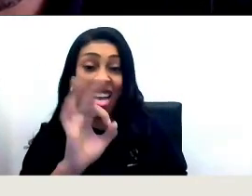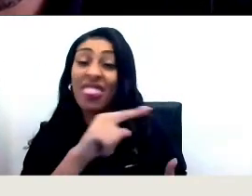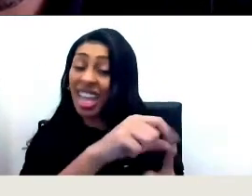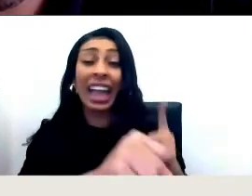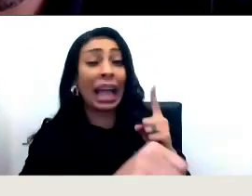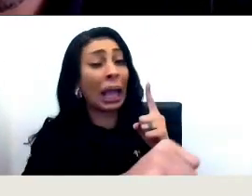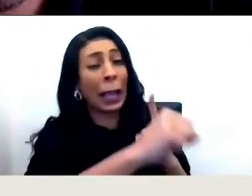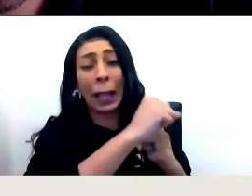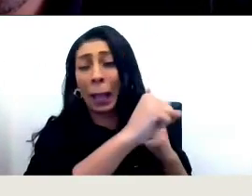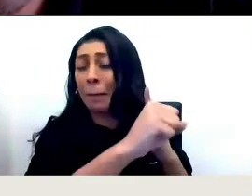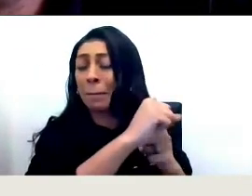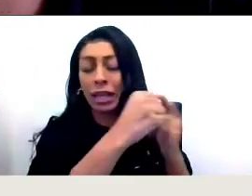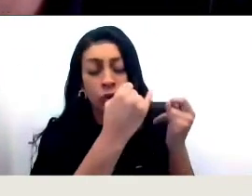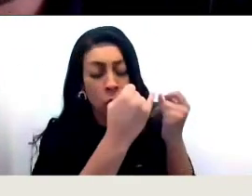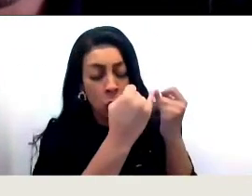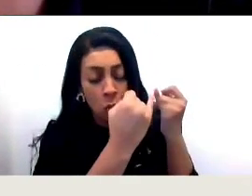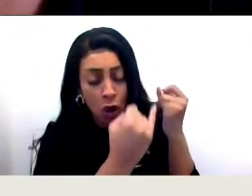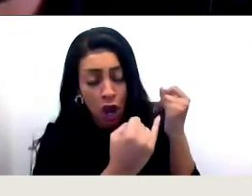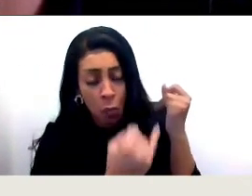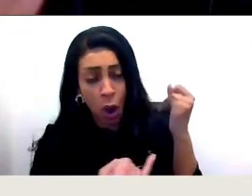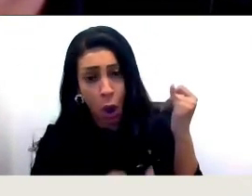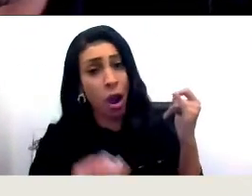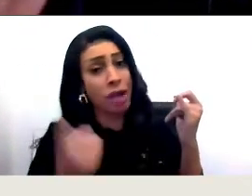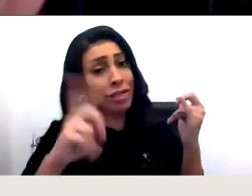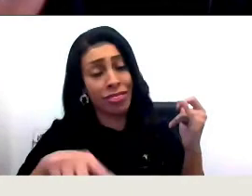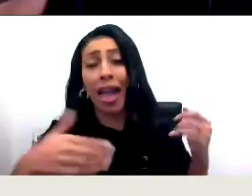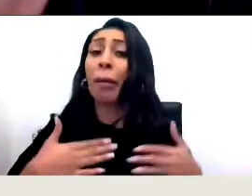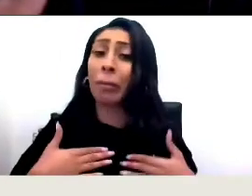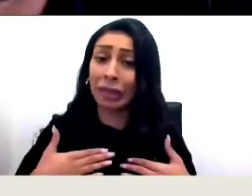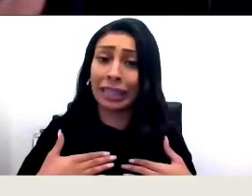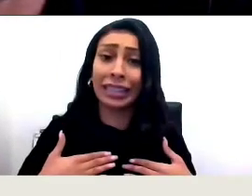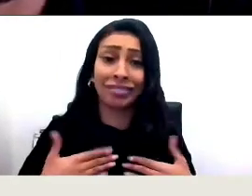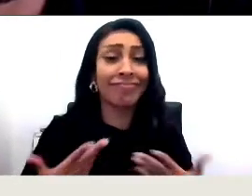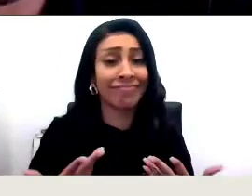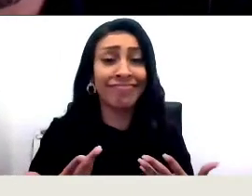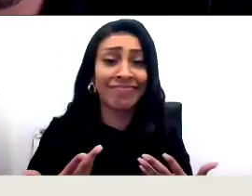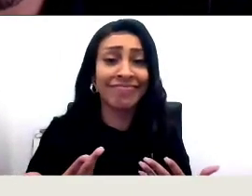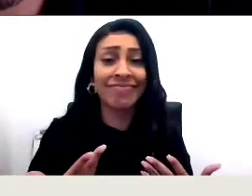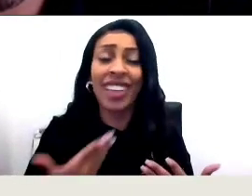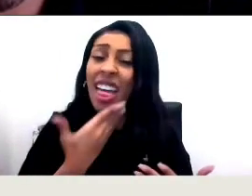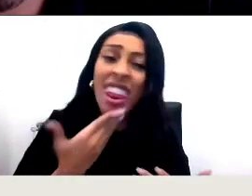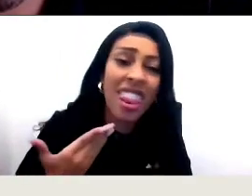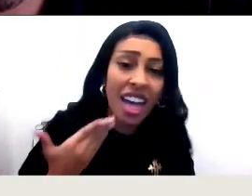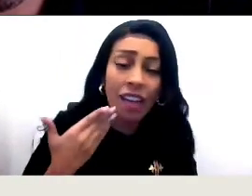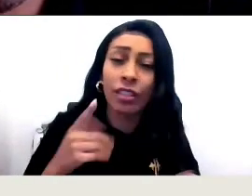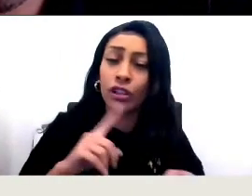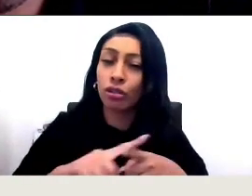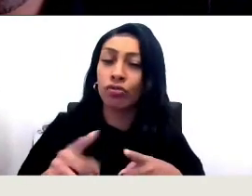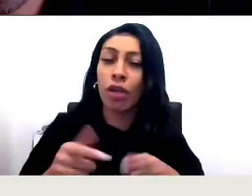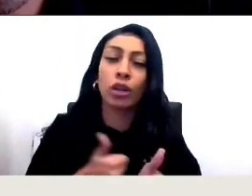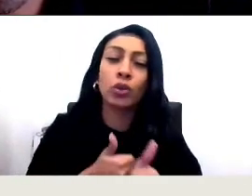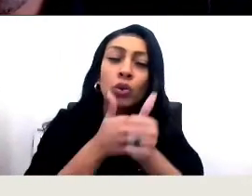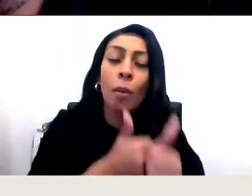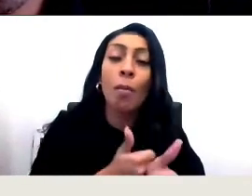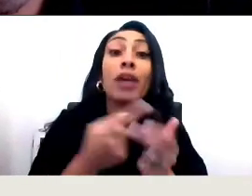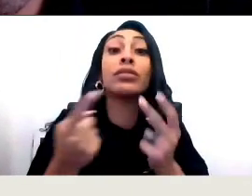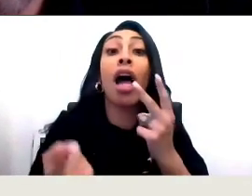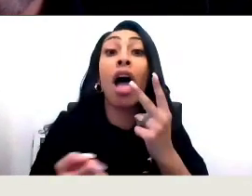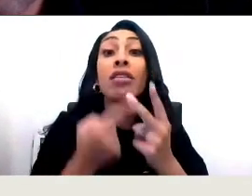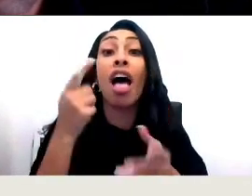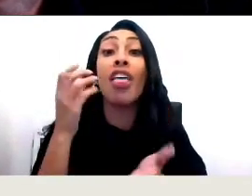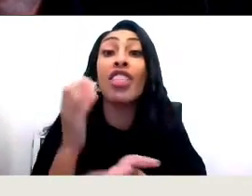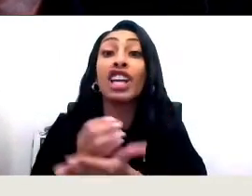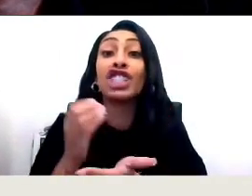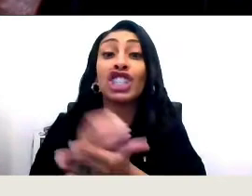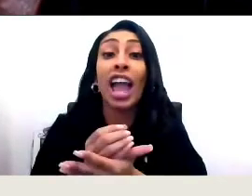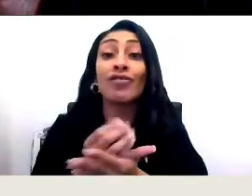impacted, you know, tenfold compared to me. So it's been lovely to be able to get involved with that. Another charity that I'm involved with is called